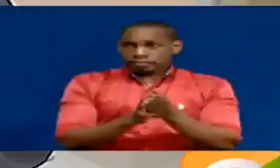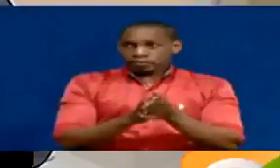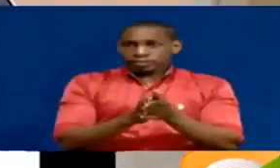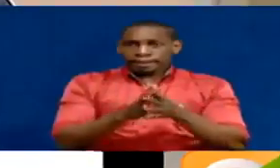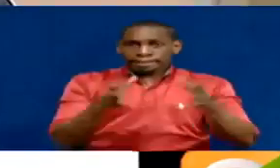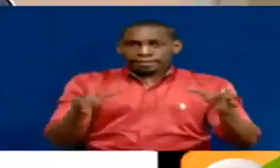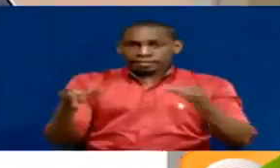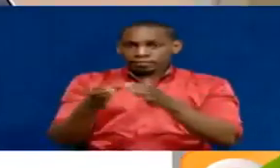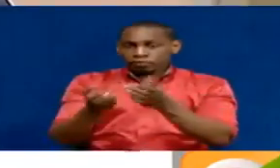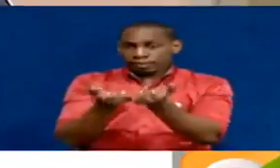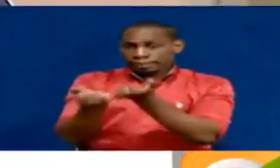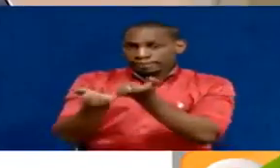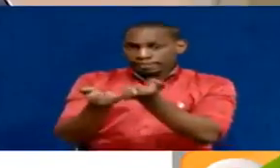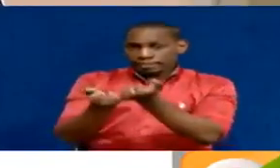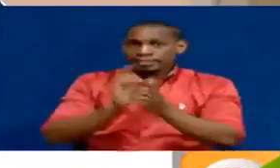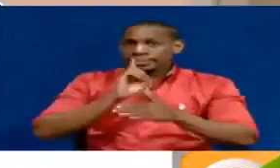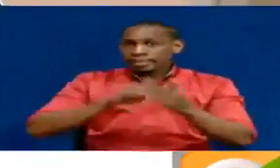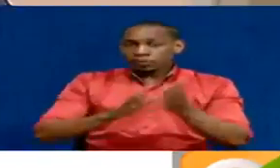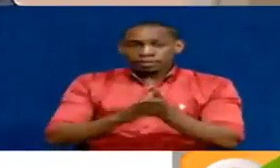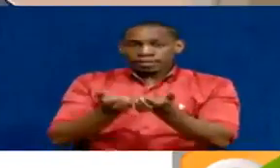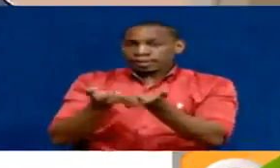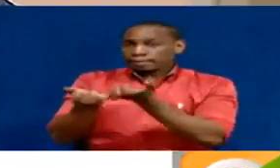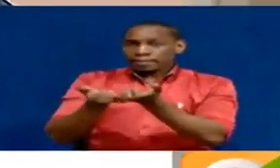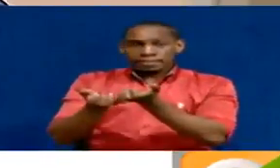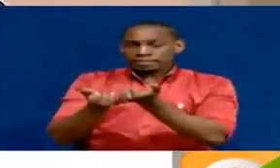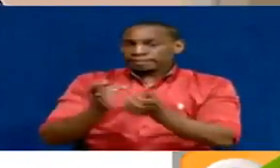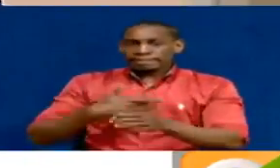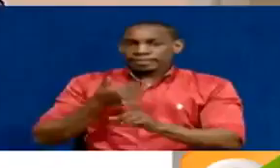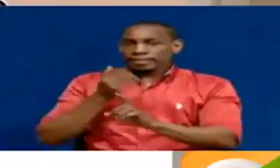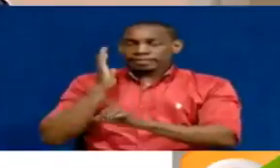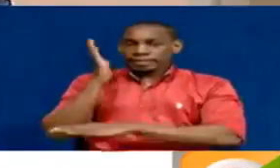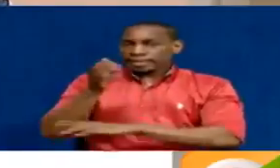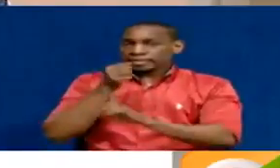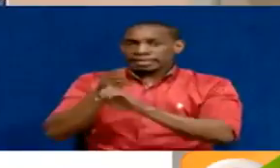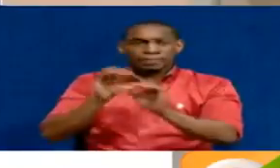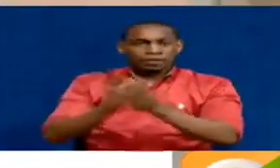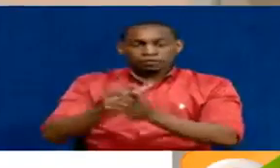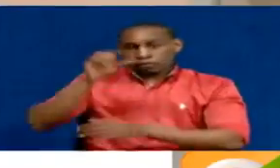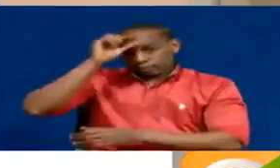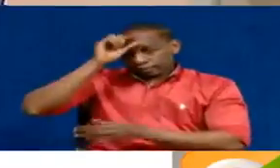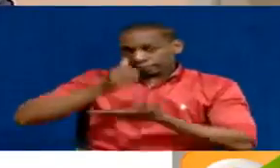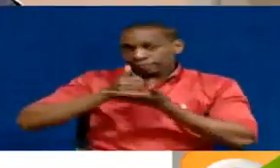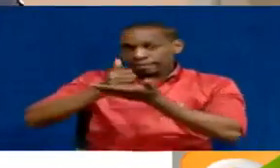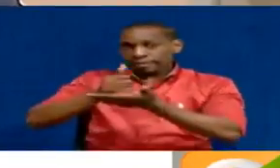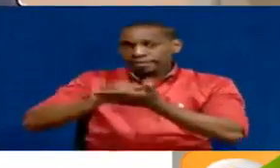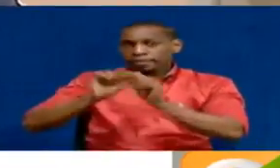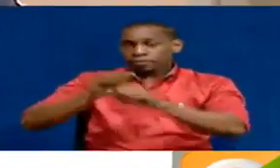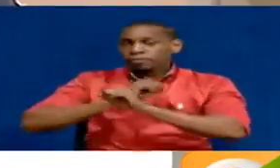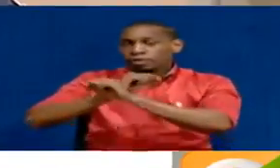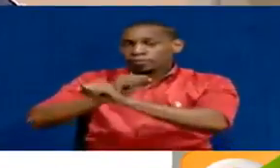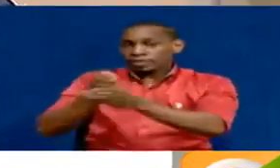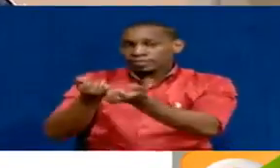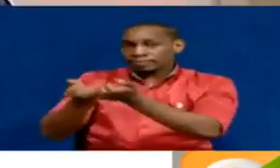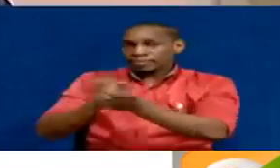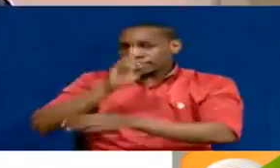The majority of micro and small enterprises have stated that their businesses did not feel any direct impact of government interventions that would have shielded